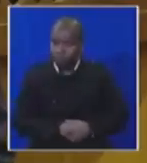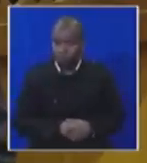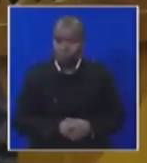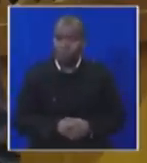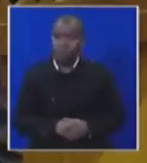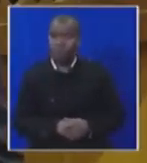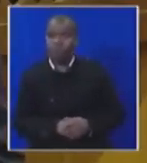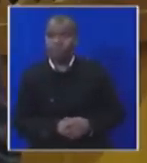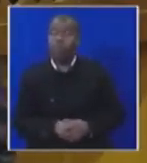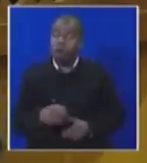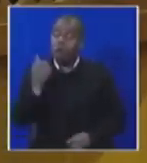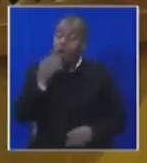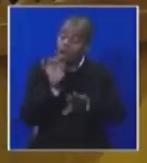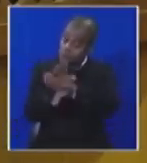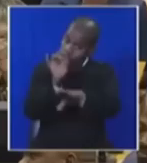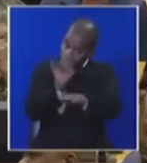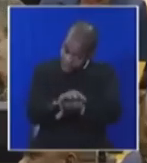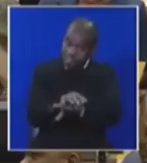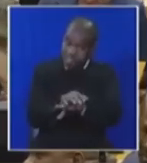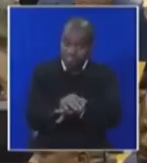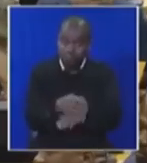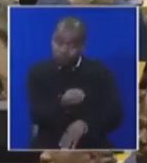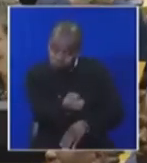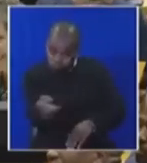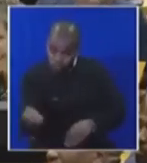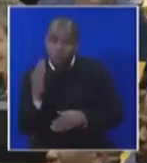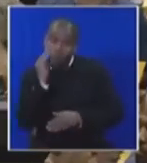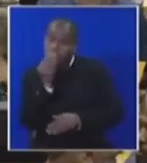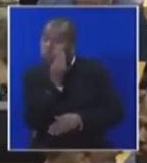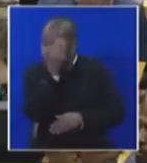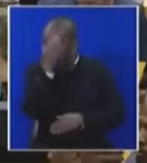amachefu, nikwazi usulukanda ebusweni benu.